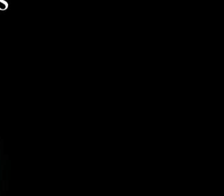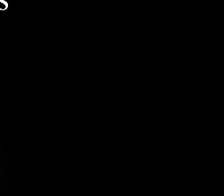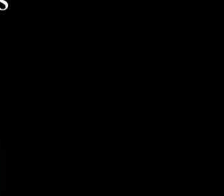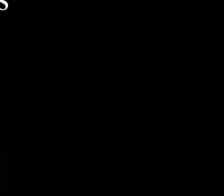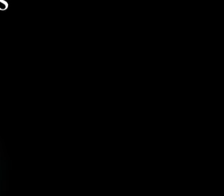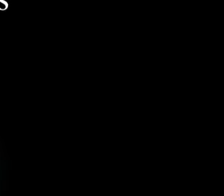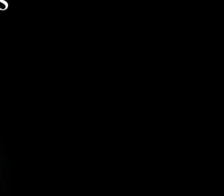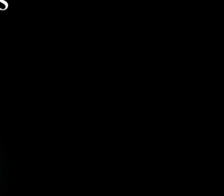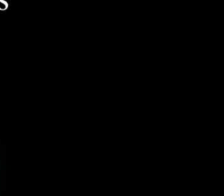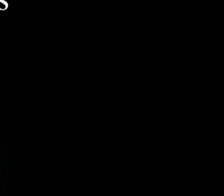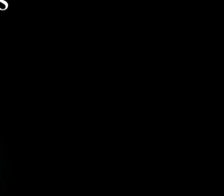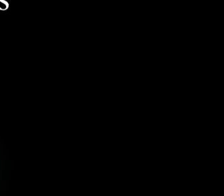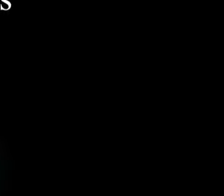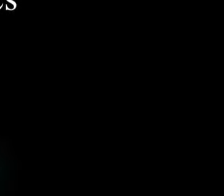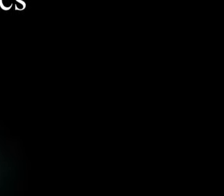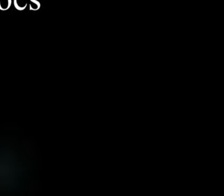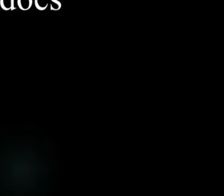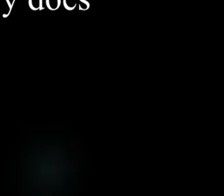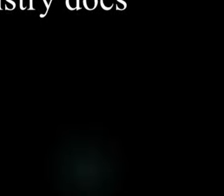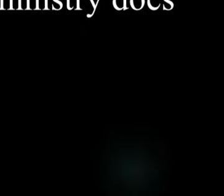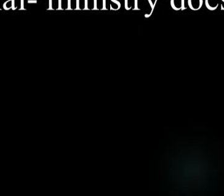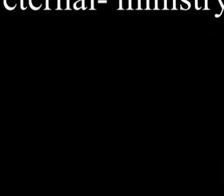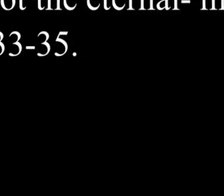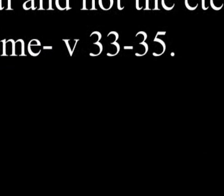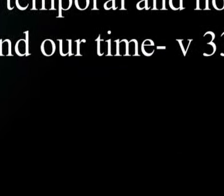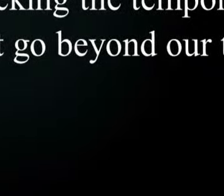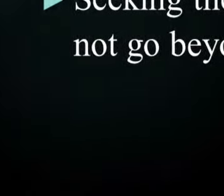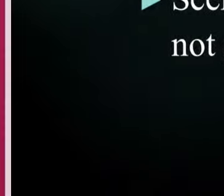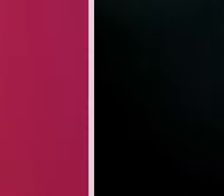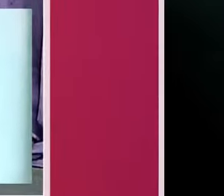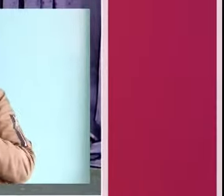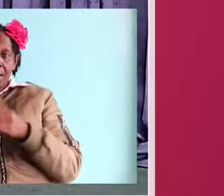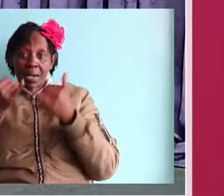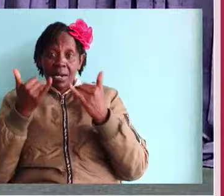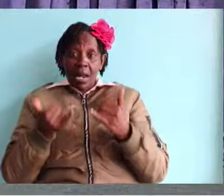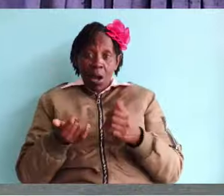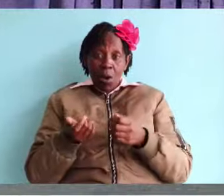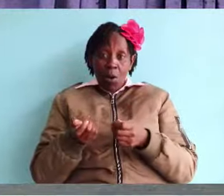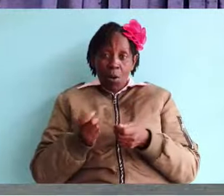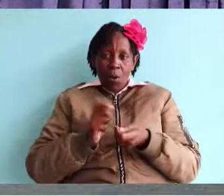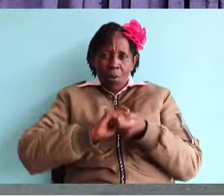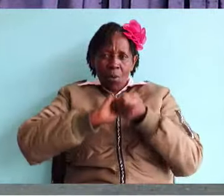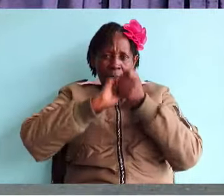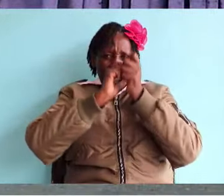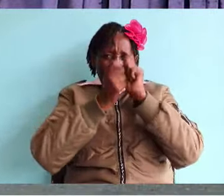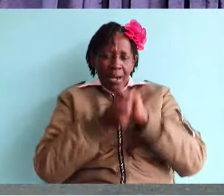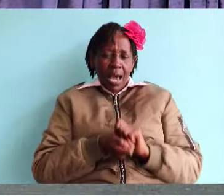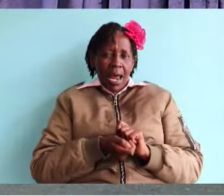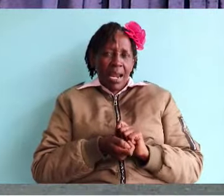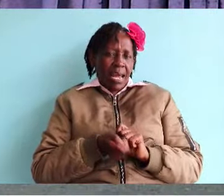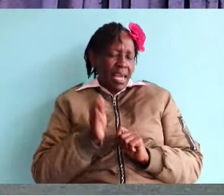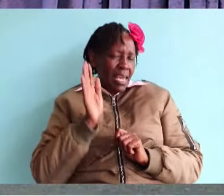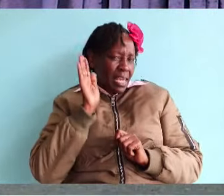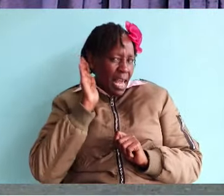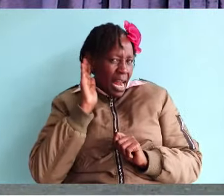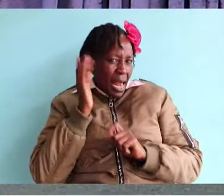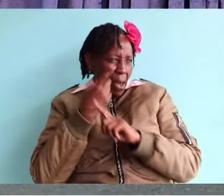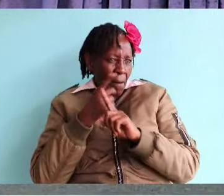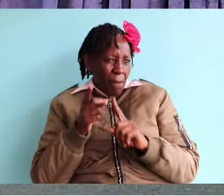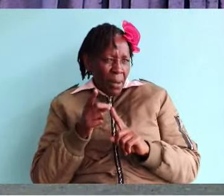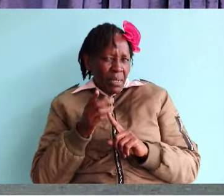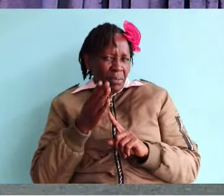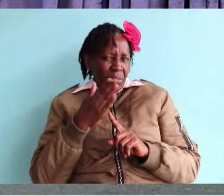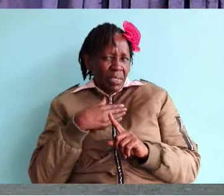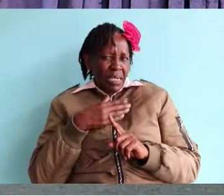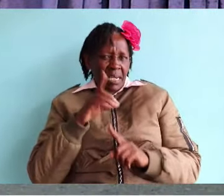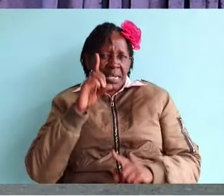able to hear from God. But now he turns not into hearing from God, but into divination, because